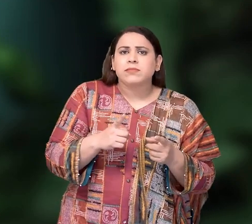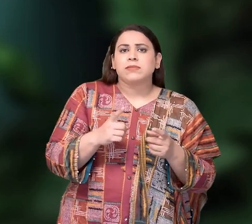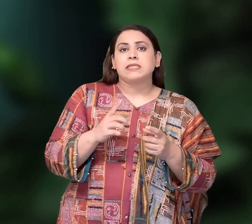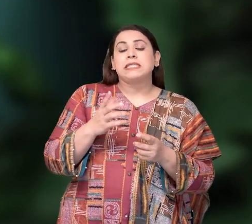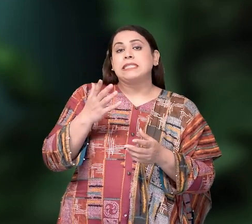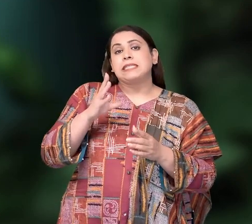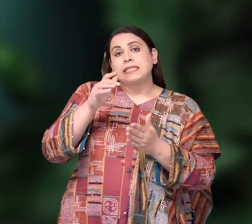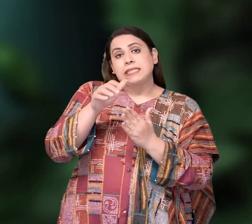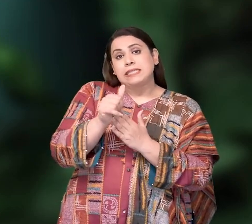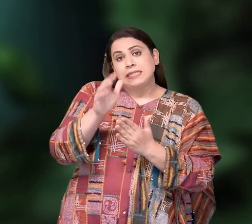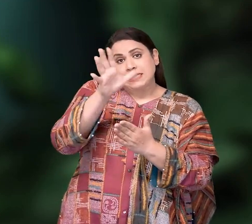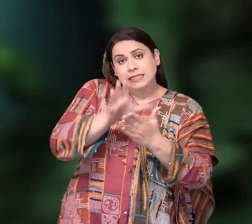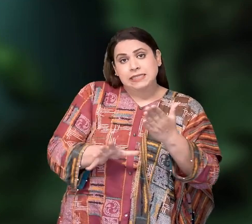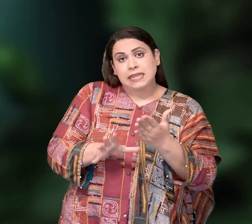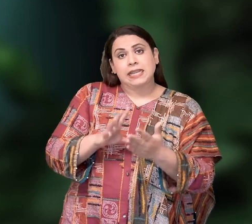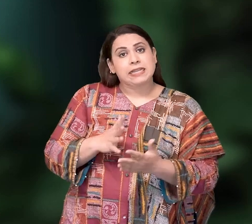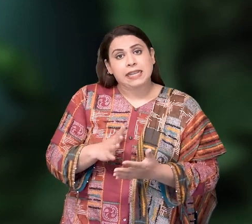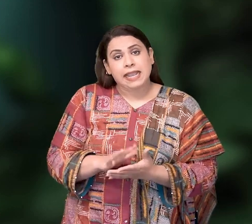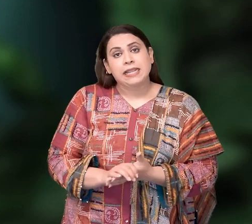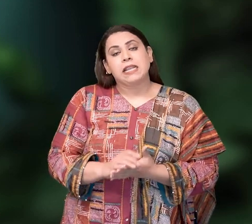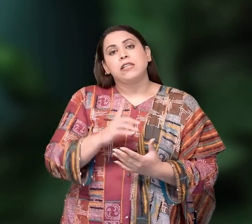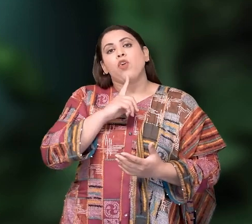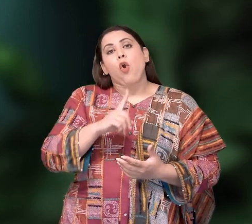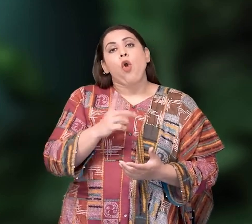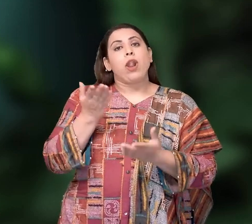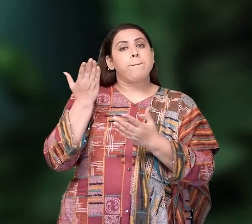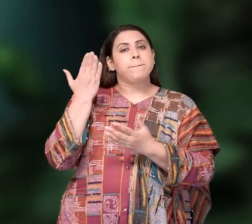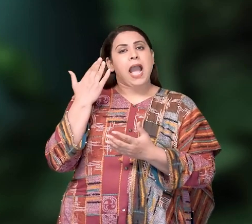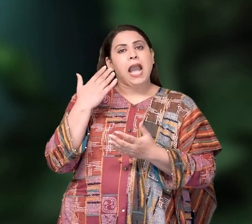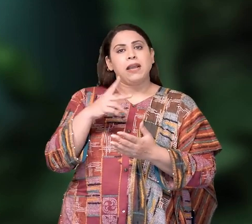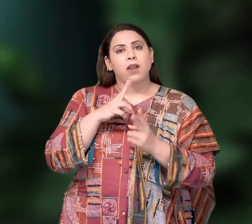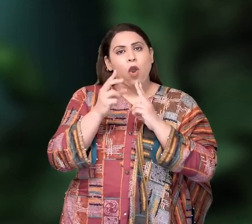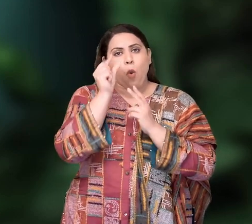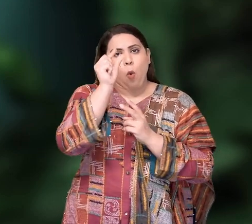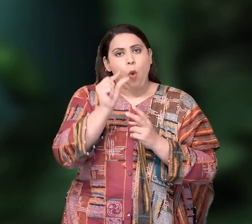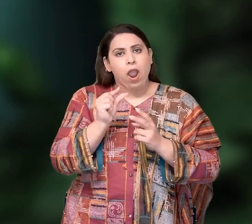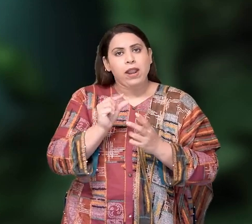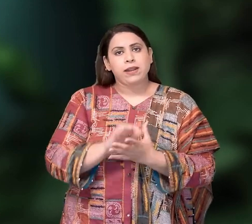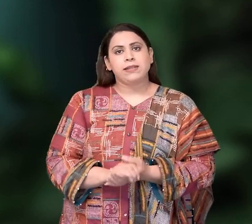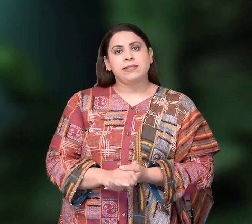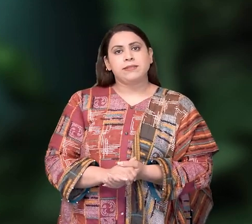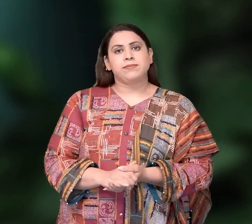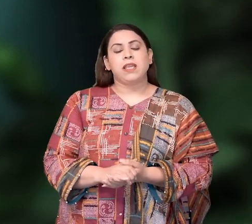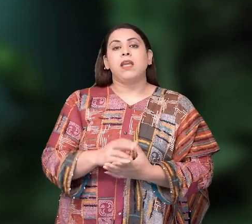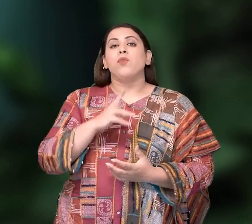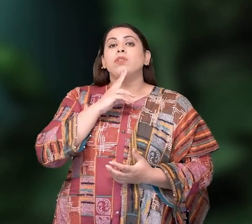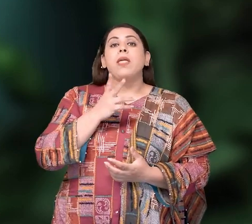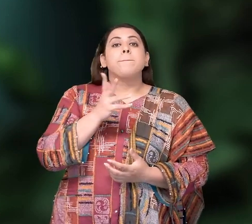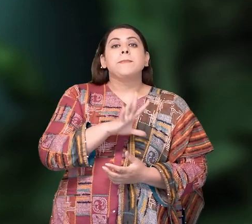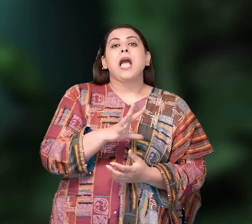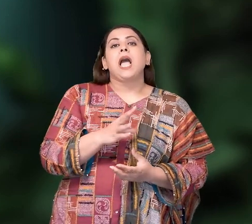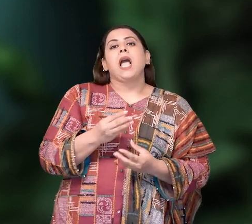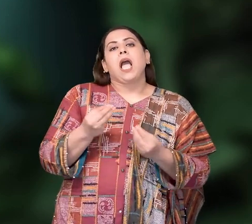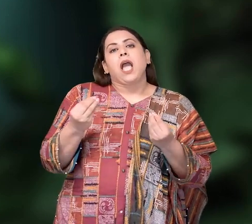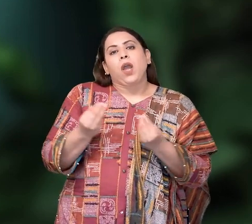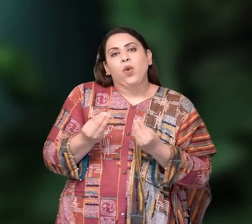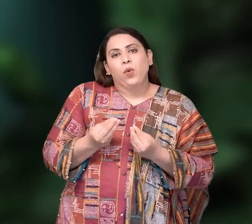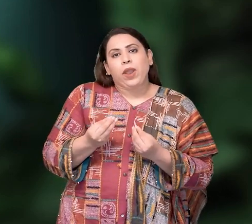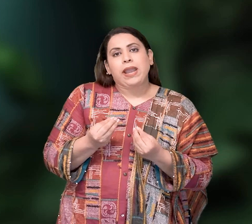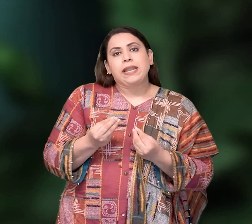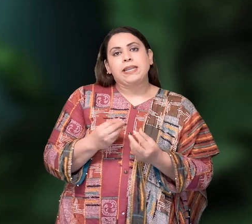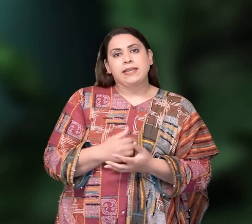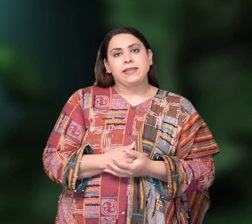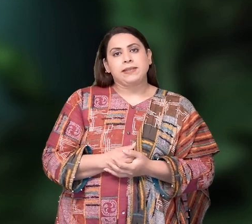doesn't have a script. It isn't written down, and it is only passed by word of mouth, which makes it very susceptible